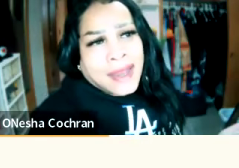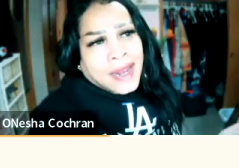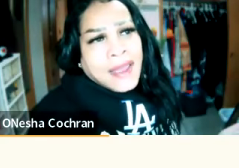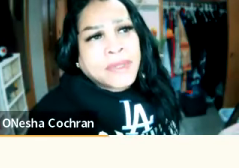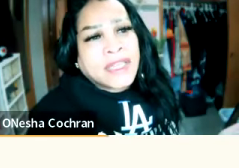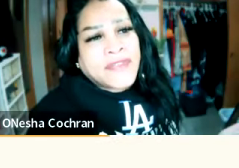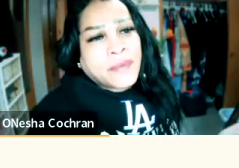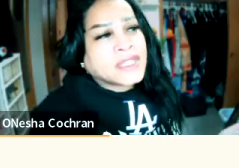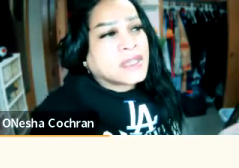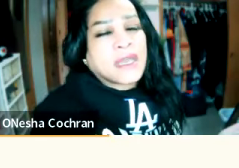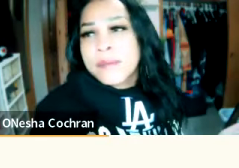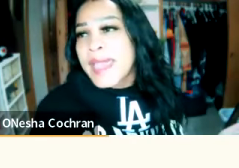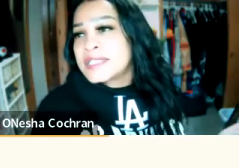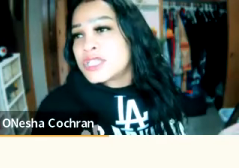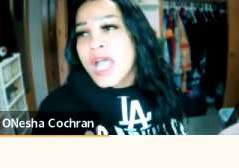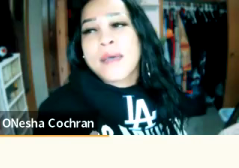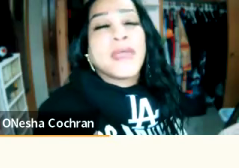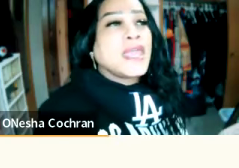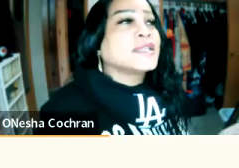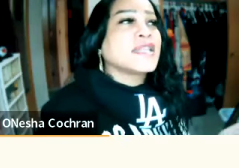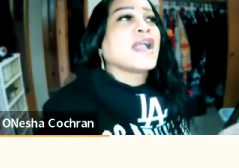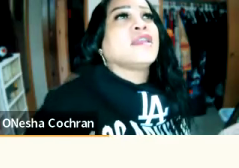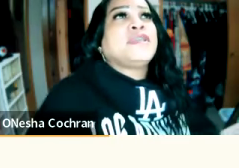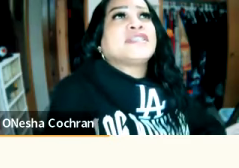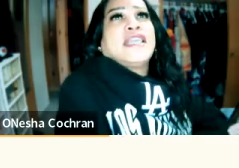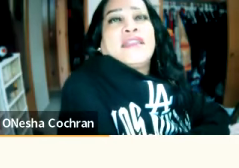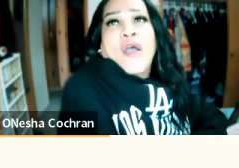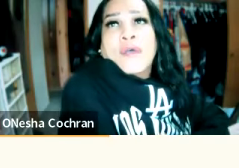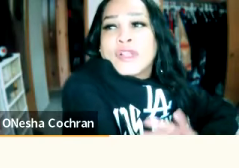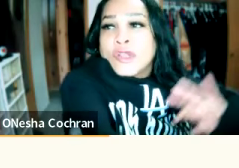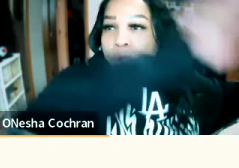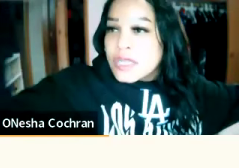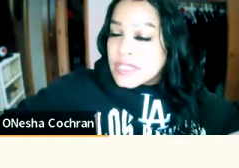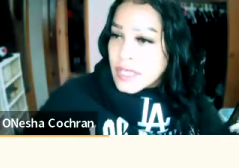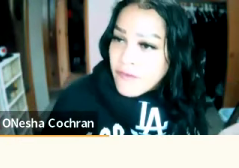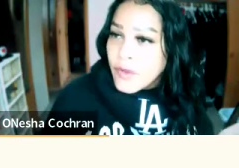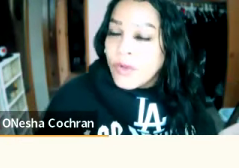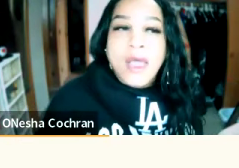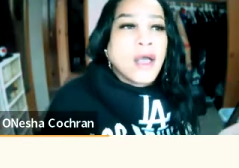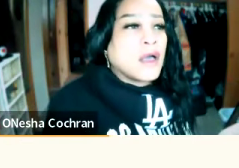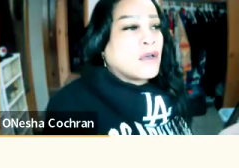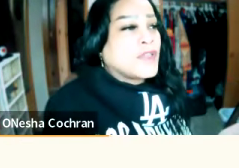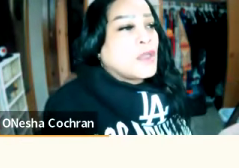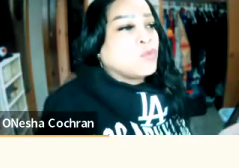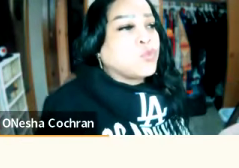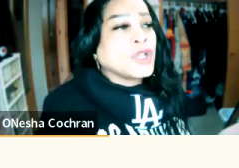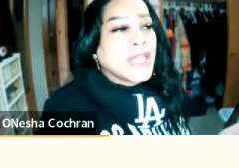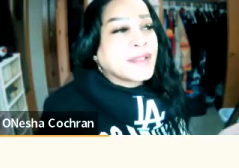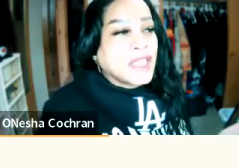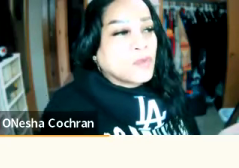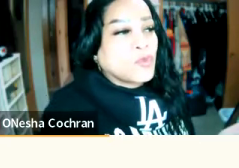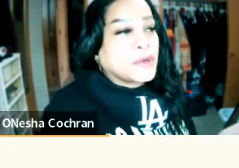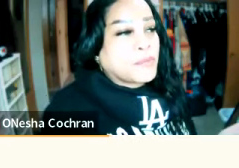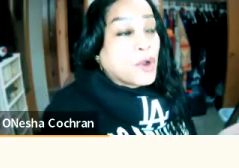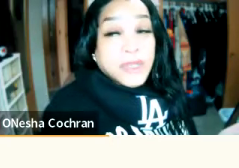did, and I believe that we did an amazing job. It's not going to be seen on the largest level of, really,